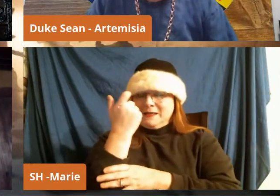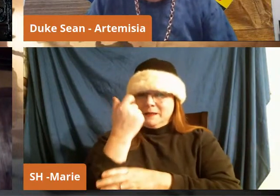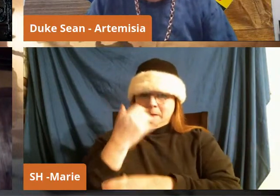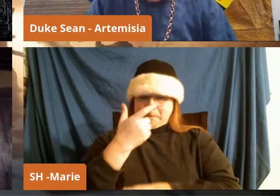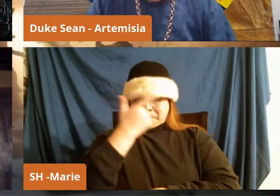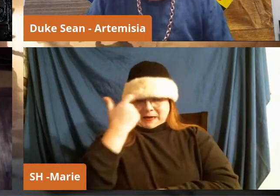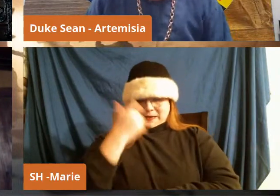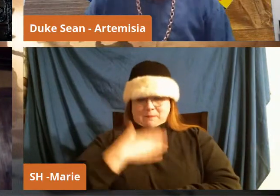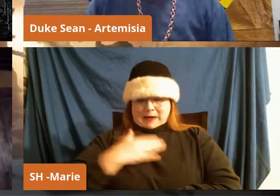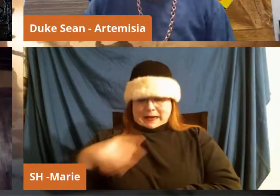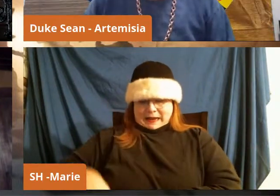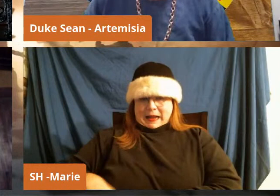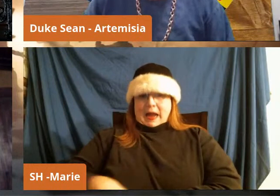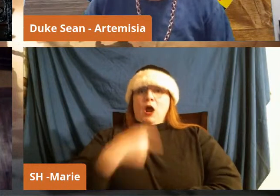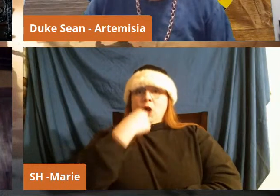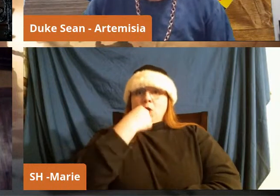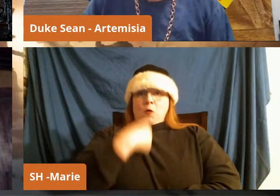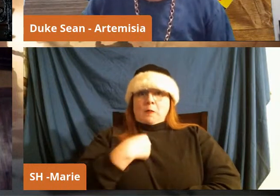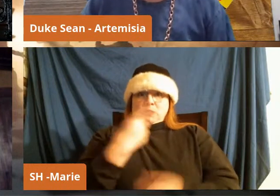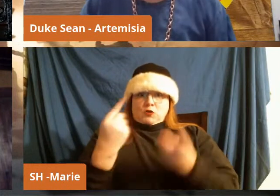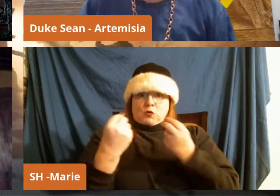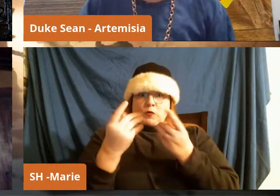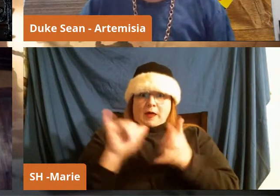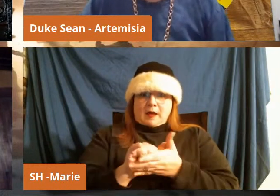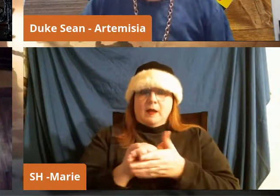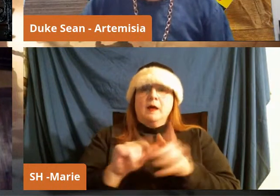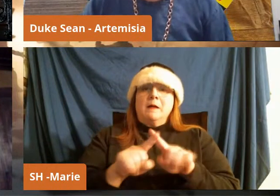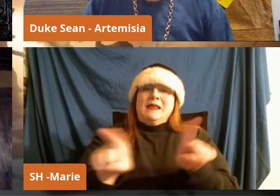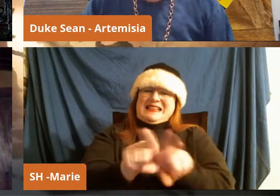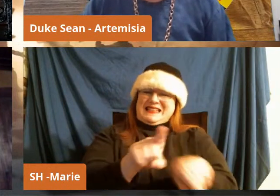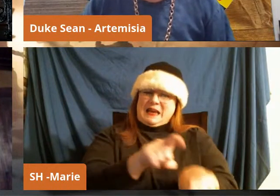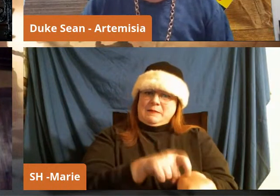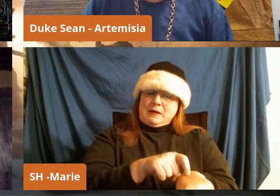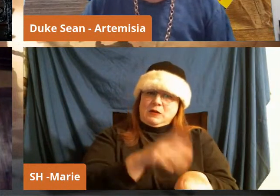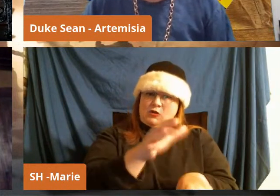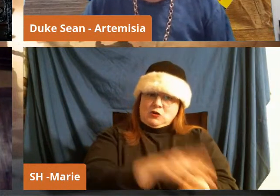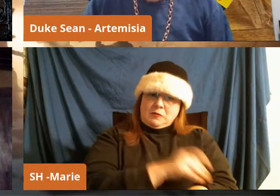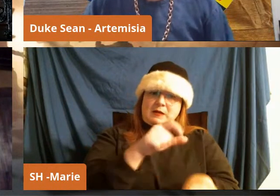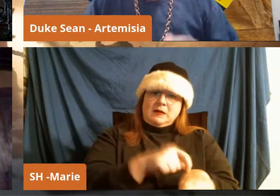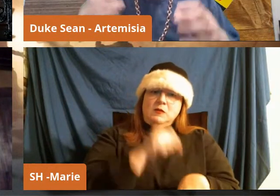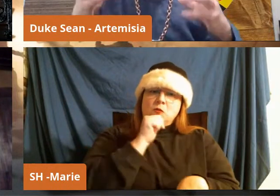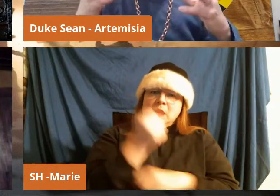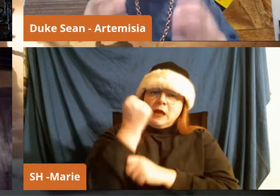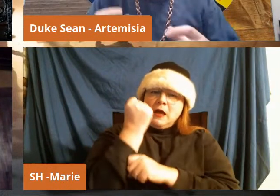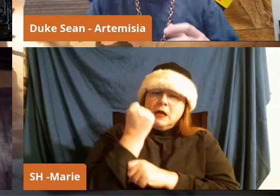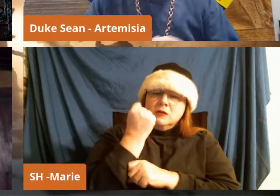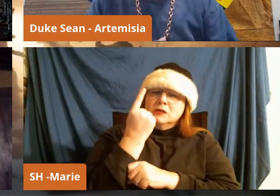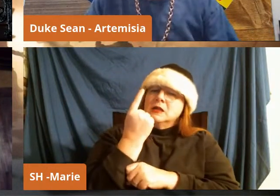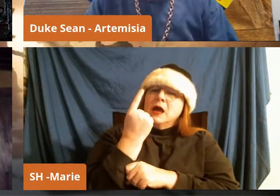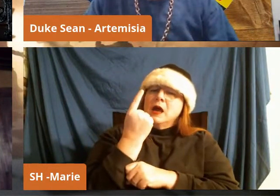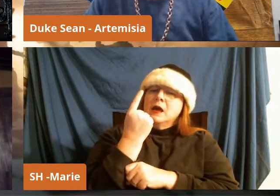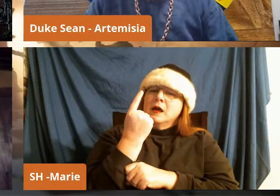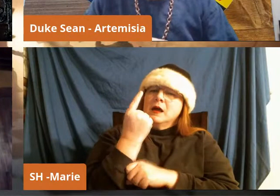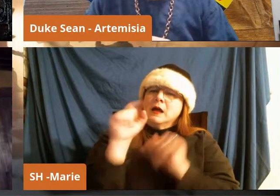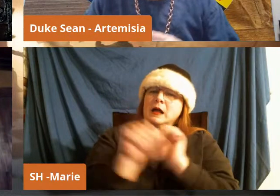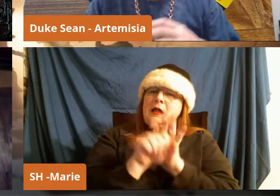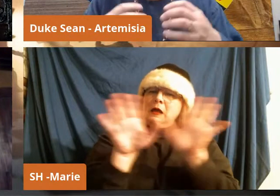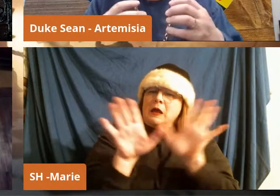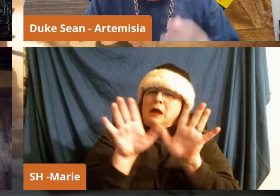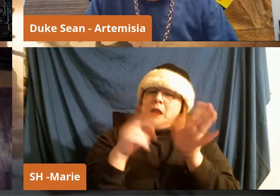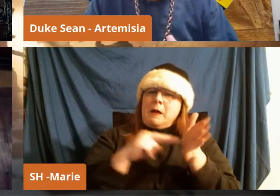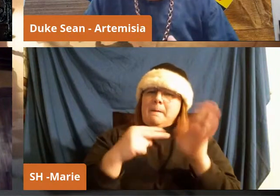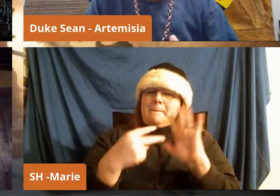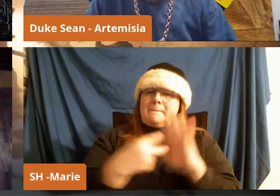told me they were knightly. But at the same time, it took me a while before I really understood doing those things as a means